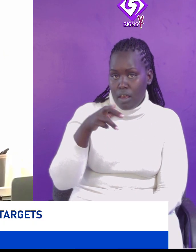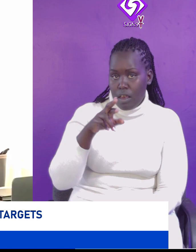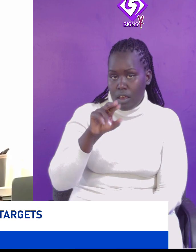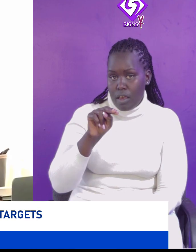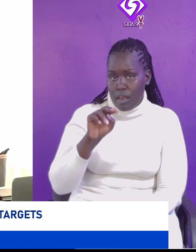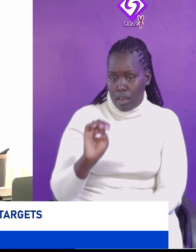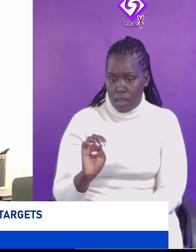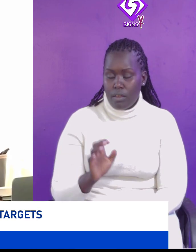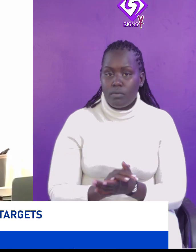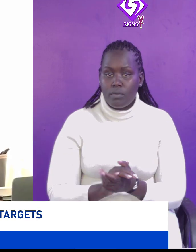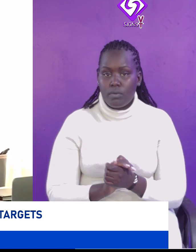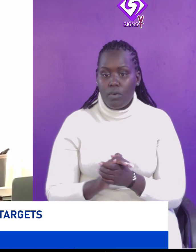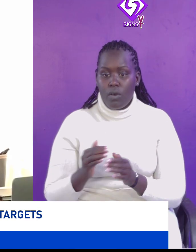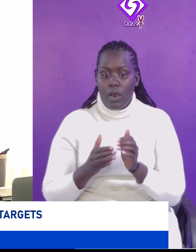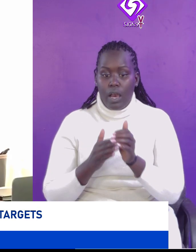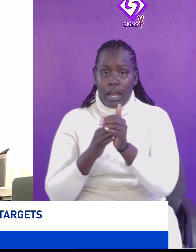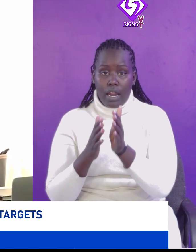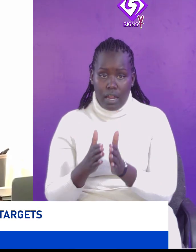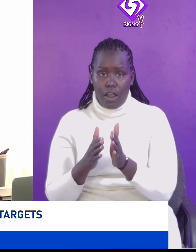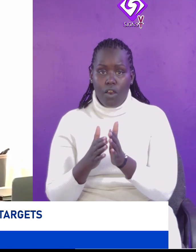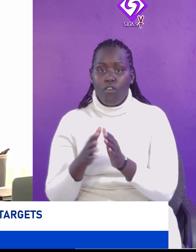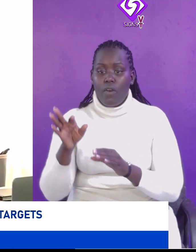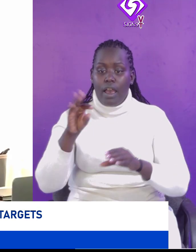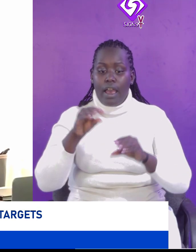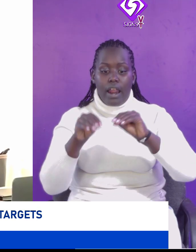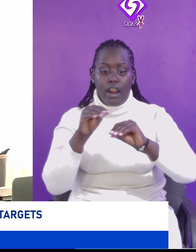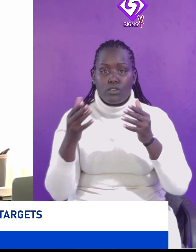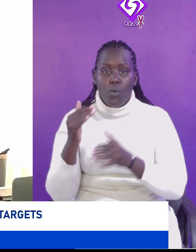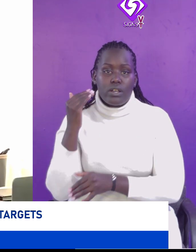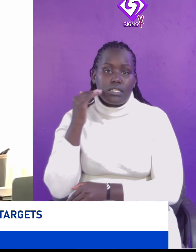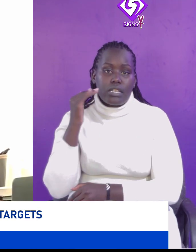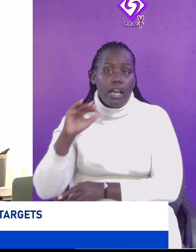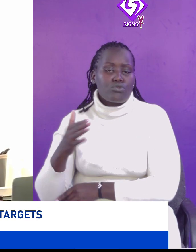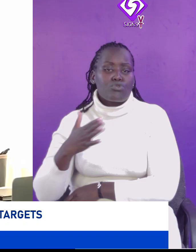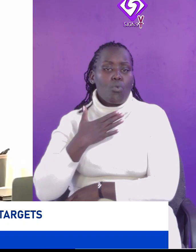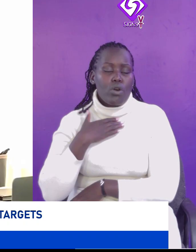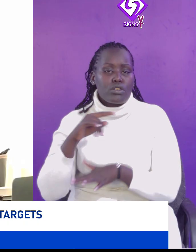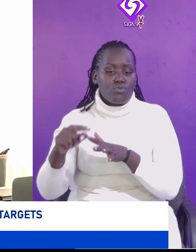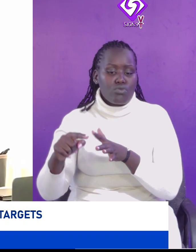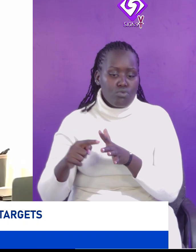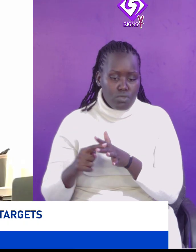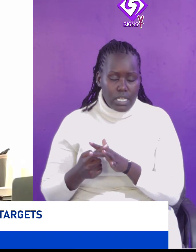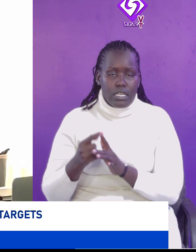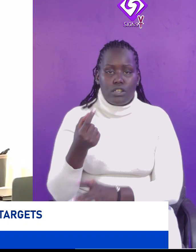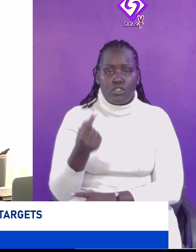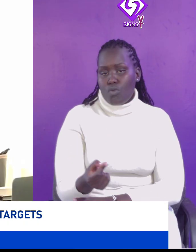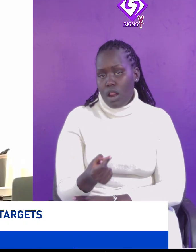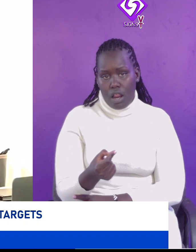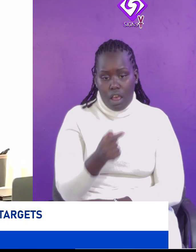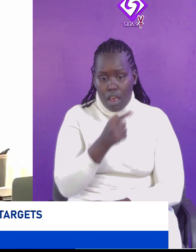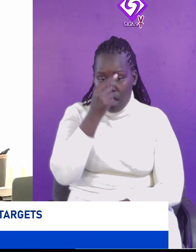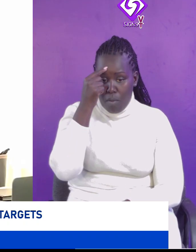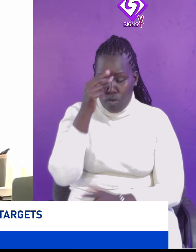the in charge of elections in Siaya County. We wanted to start small because